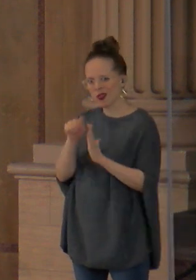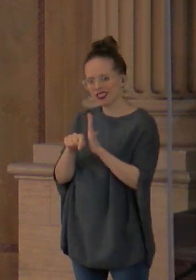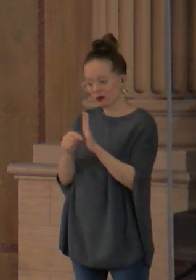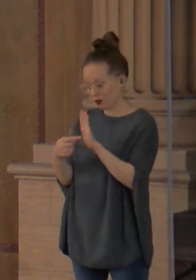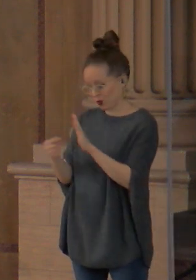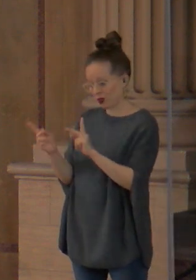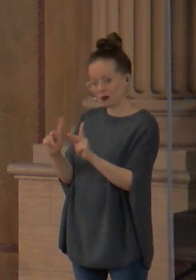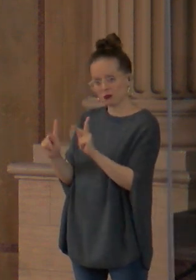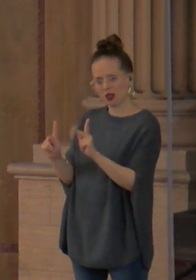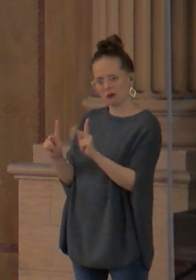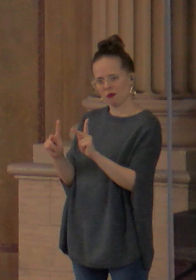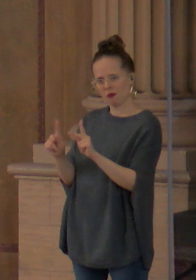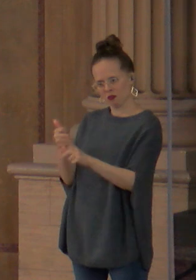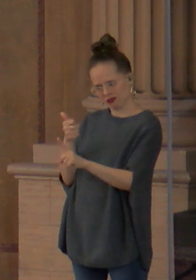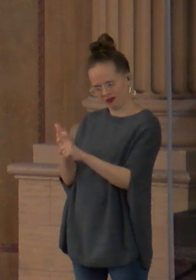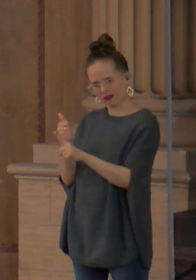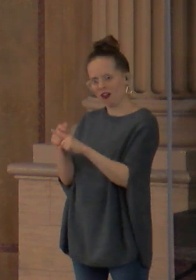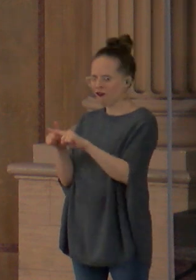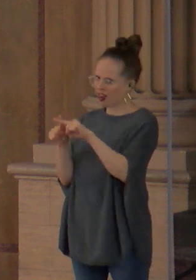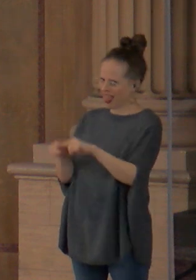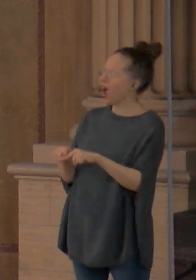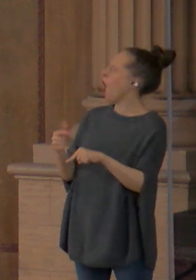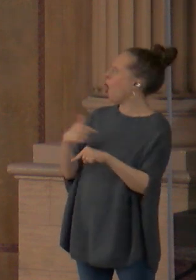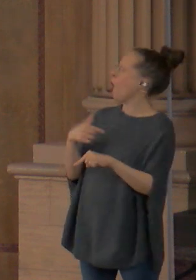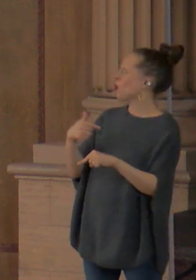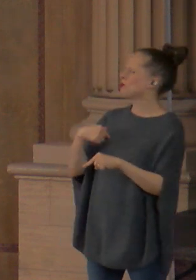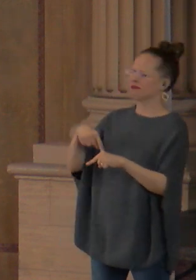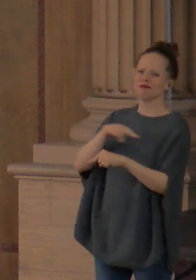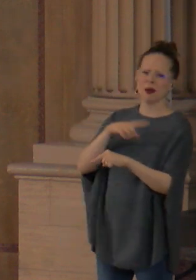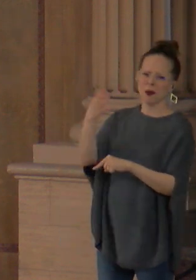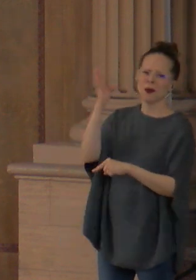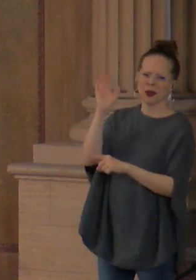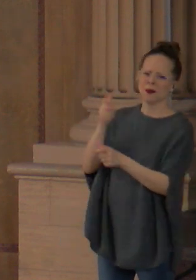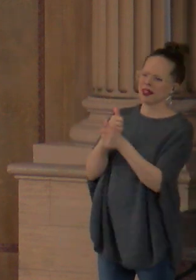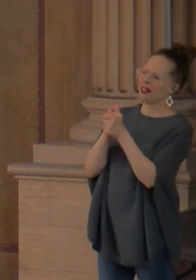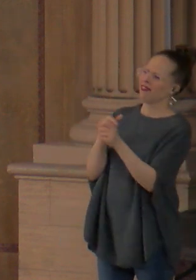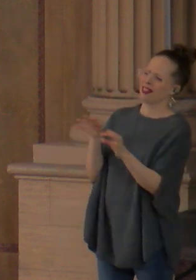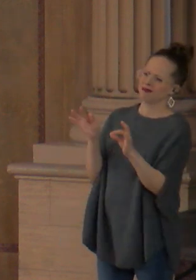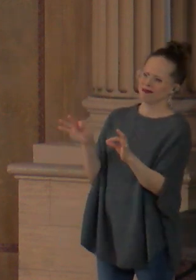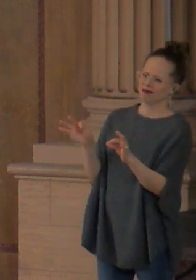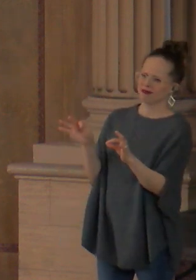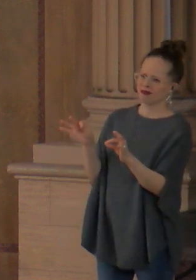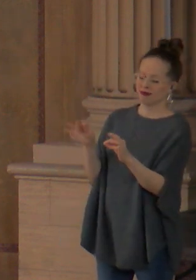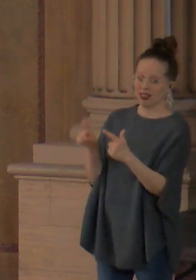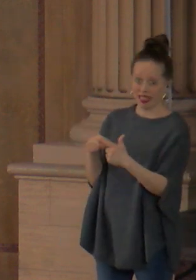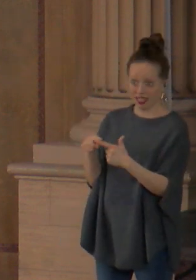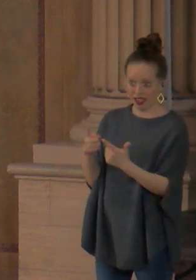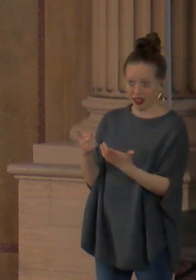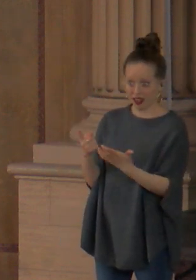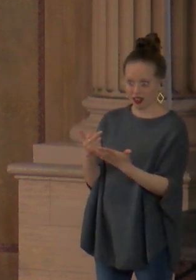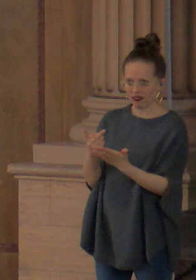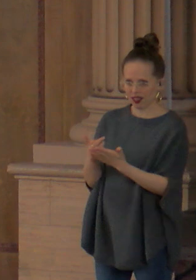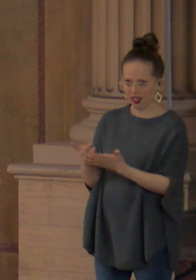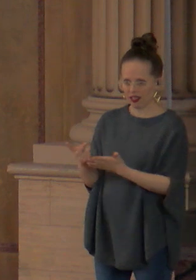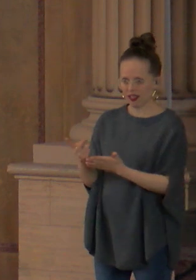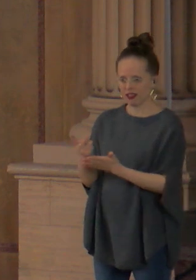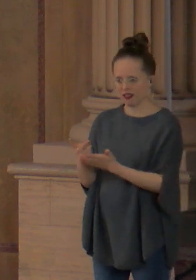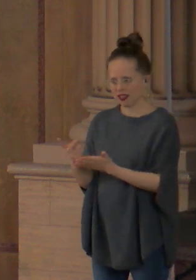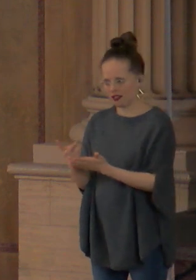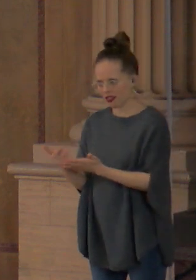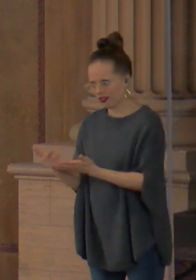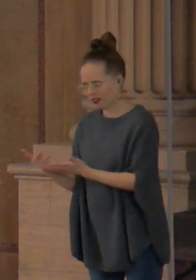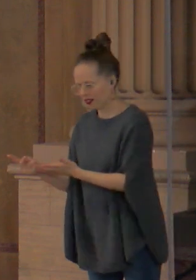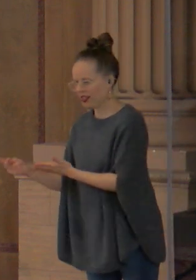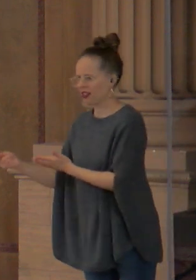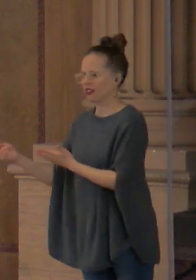story of these people who said all these things we will do, failing to do all these things again and again and again and breaking that